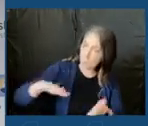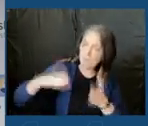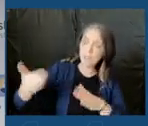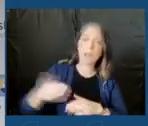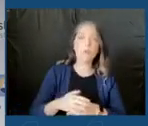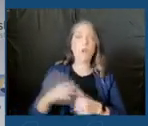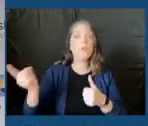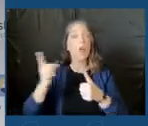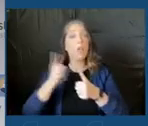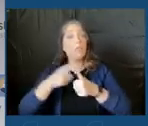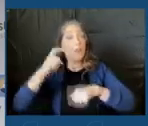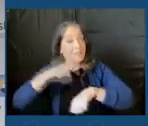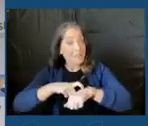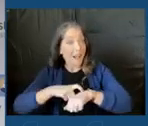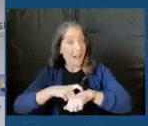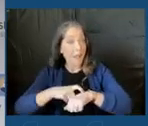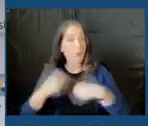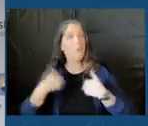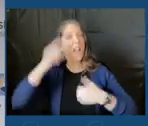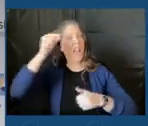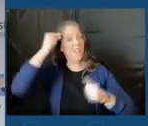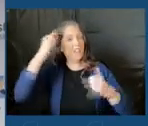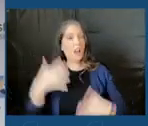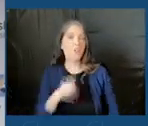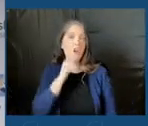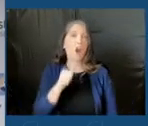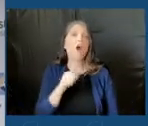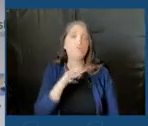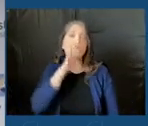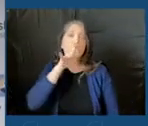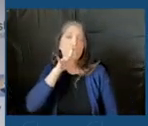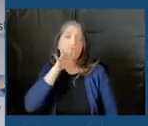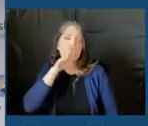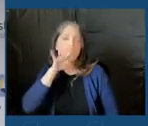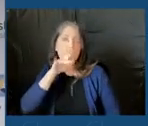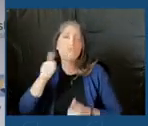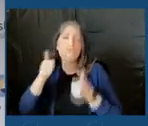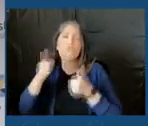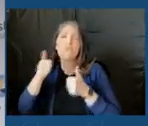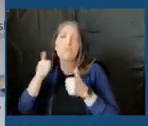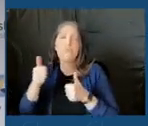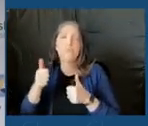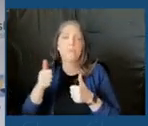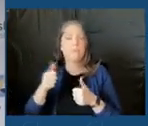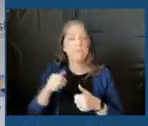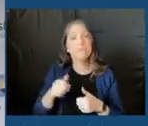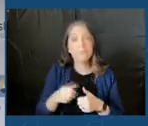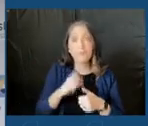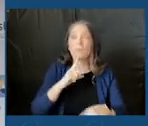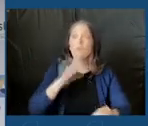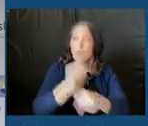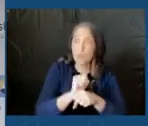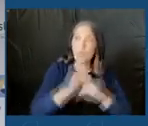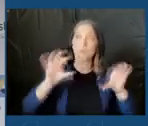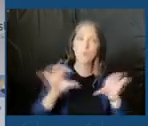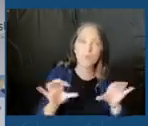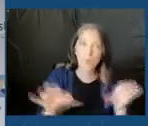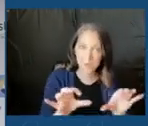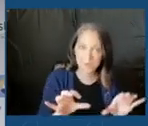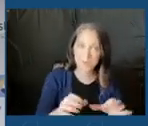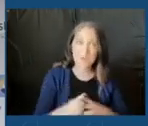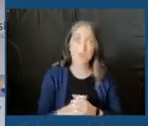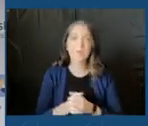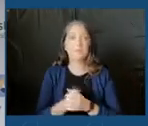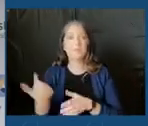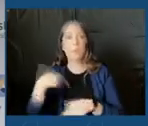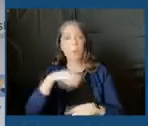giving us lip service, but actually is doing something for us. And we are thankful for that. We also are thankful to